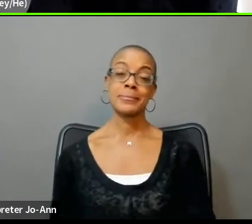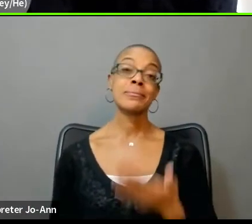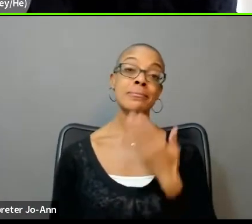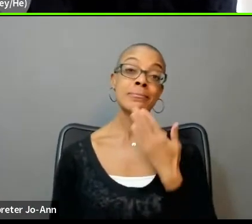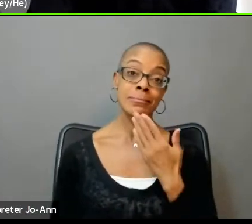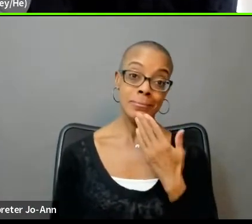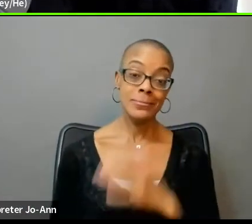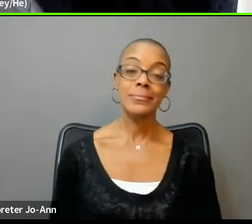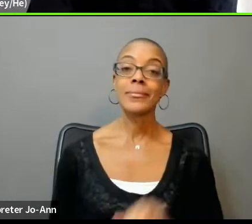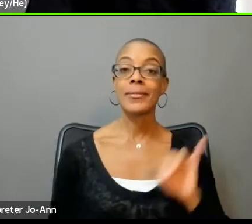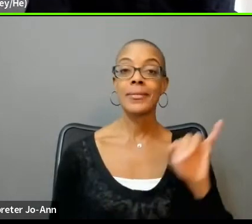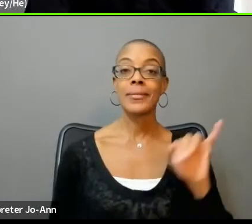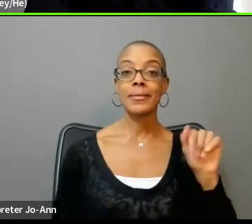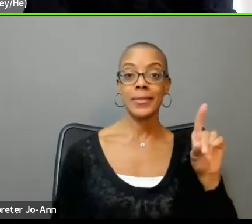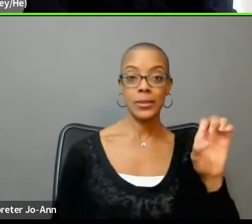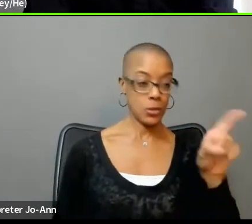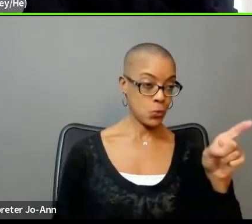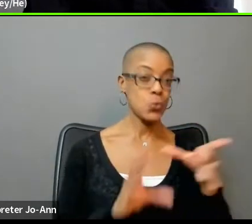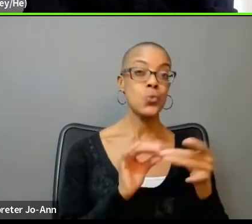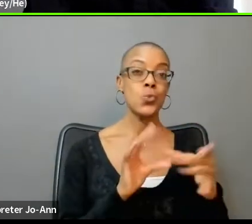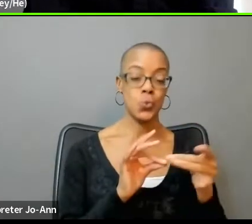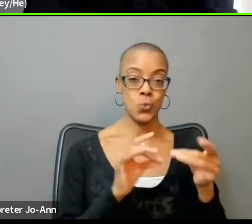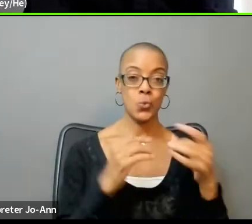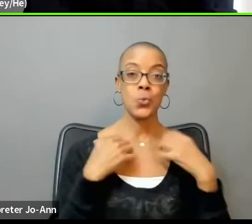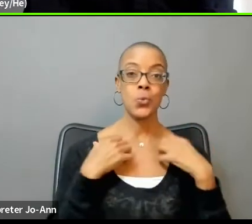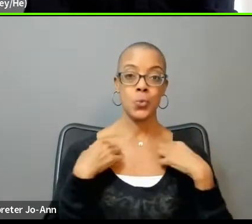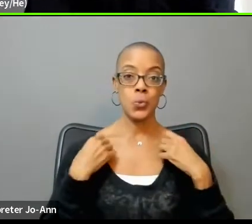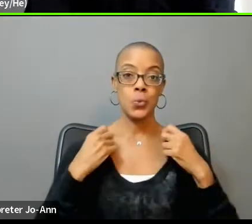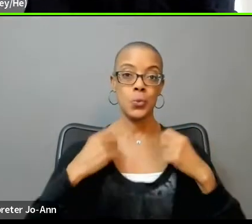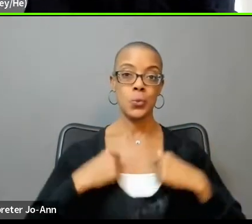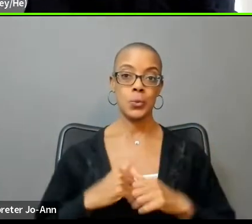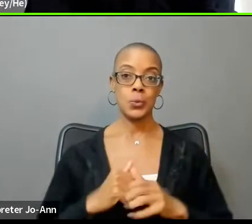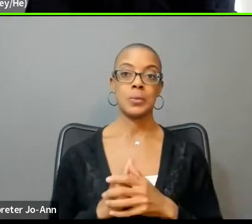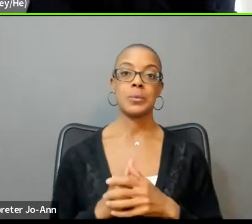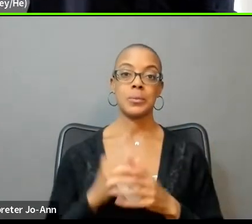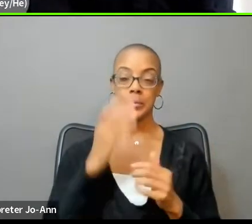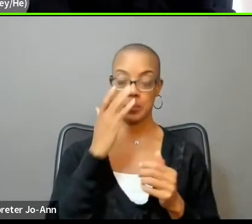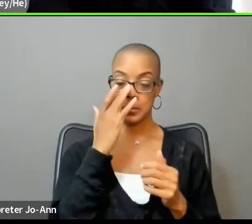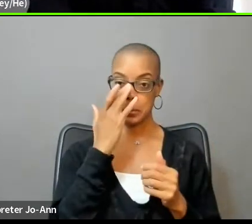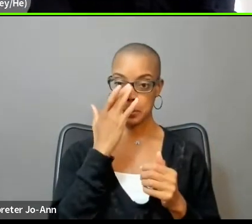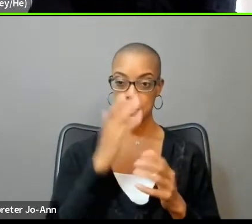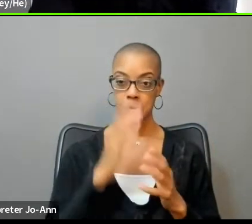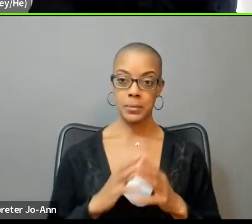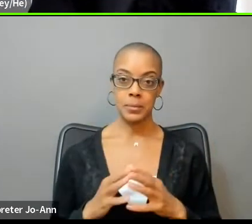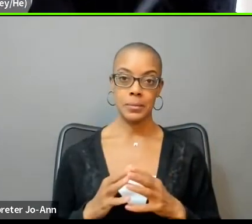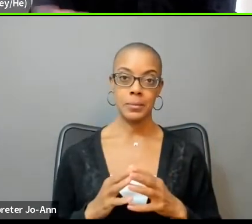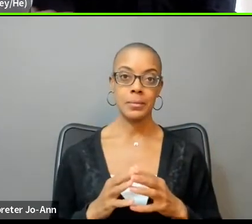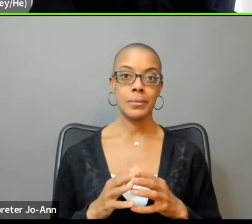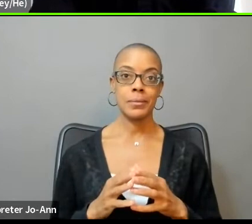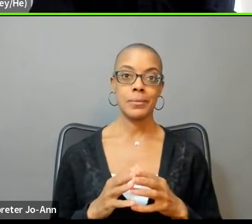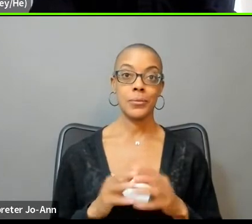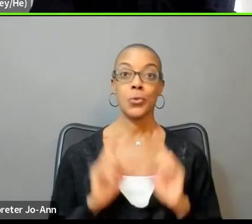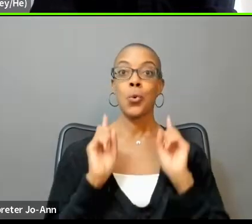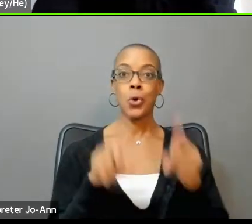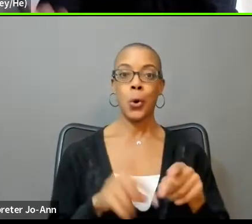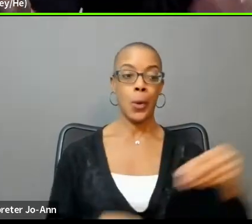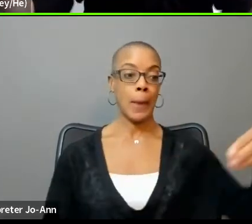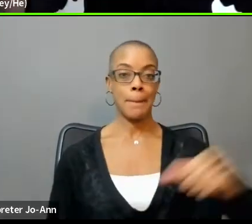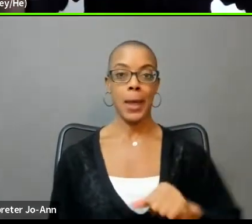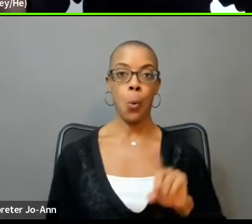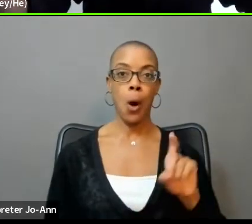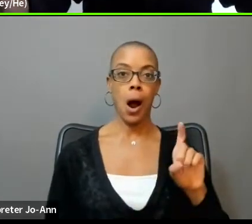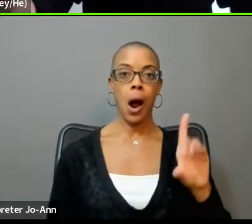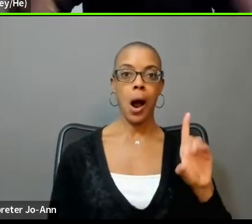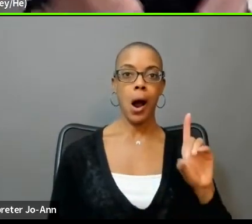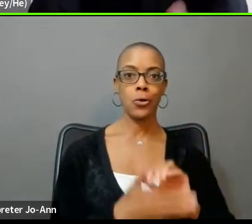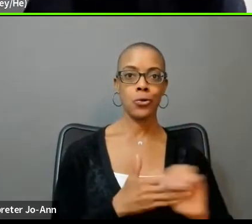talking, Jade, about like how, you know, you go there and they give you $100 for 3 hours, which is like,